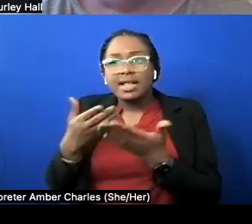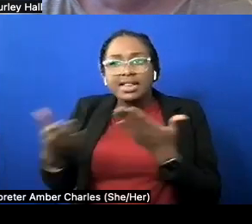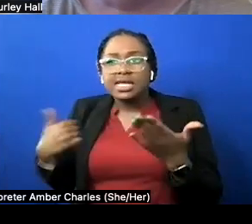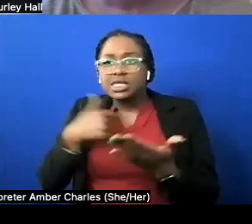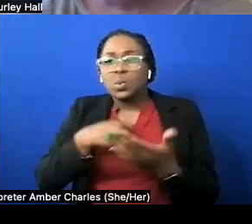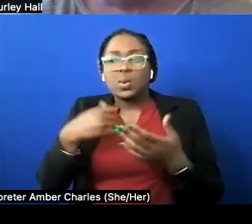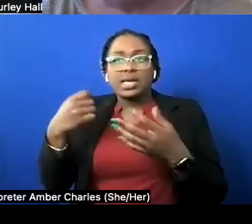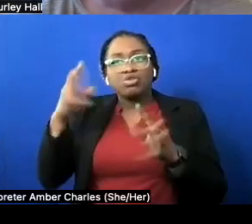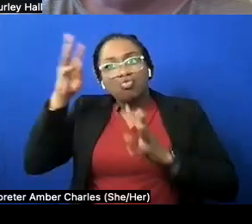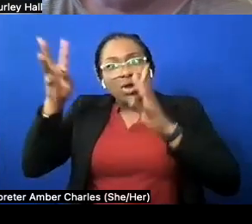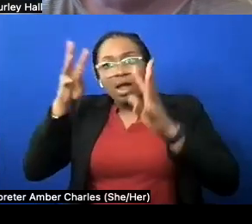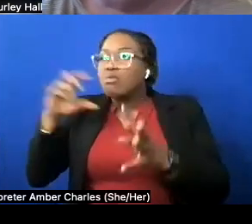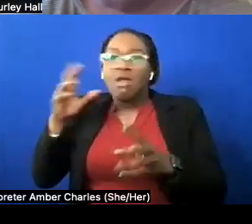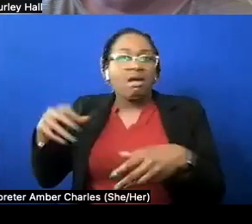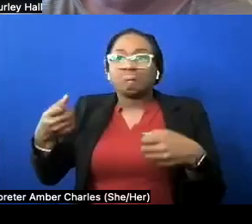given that. And so